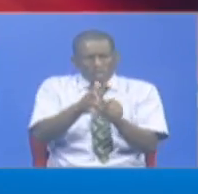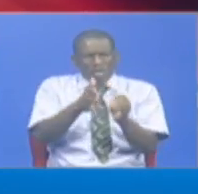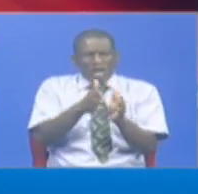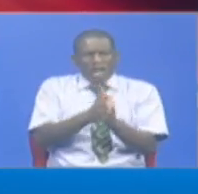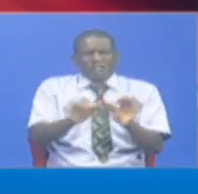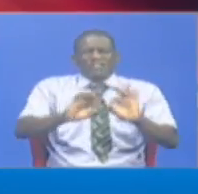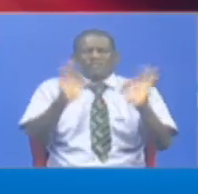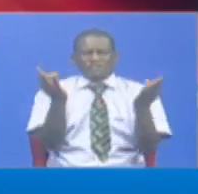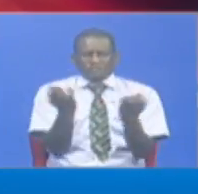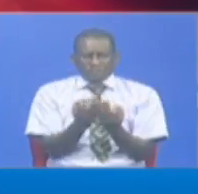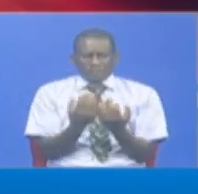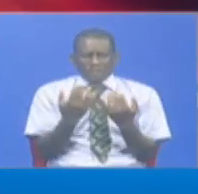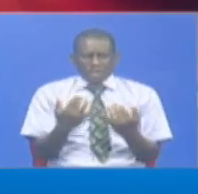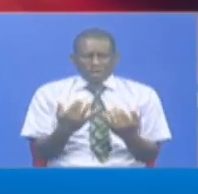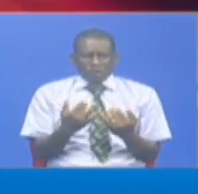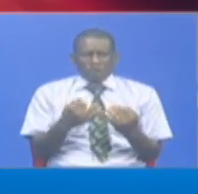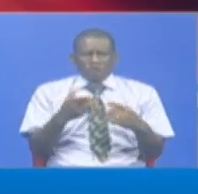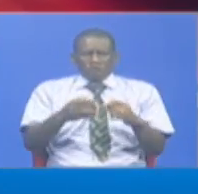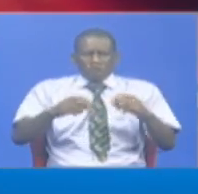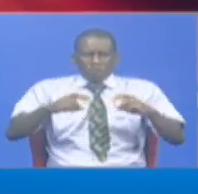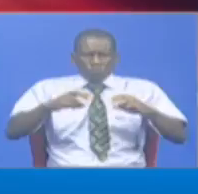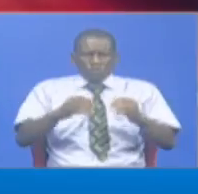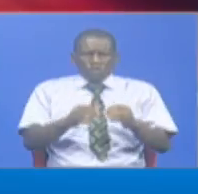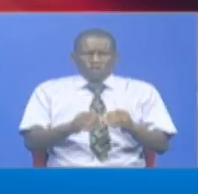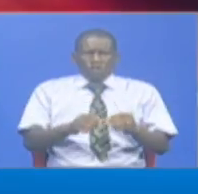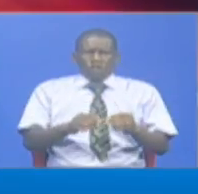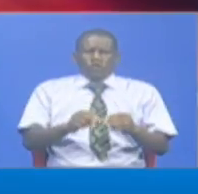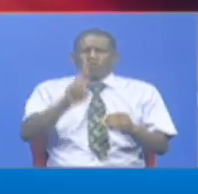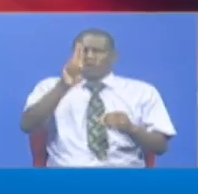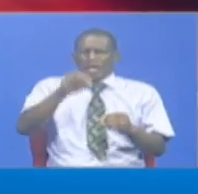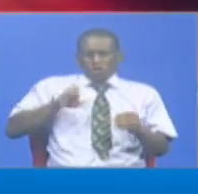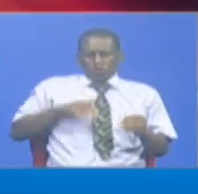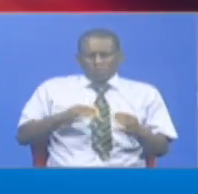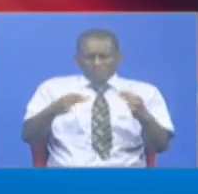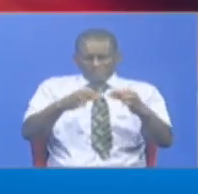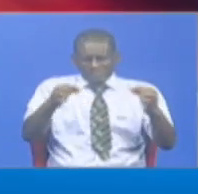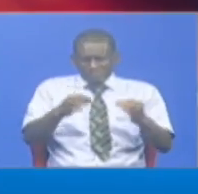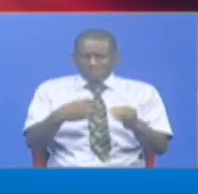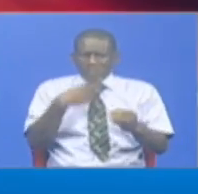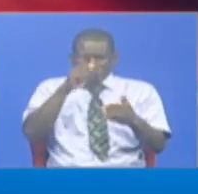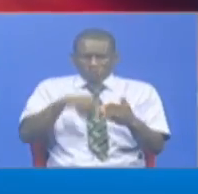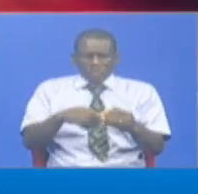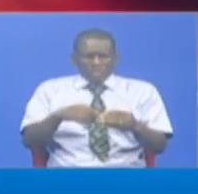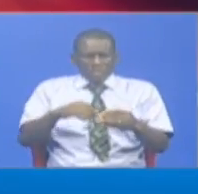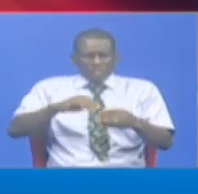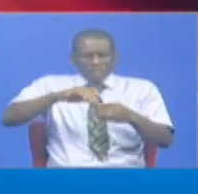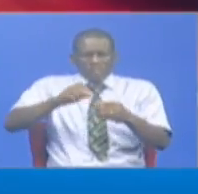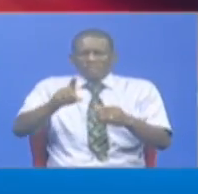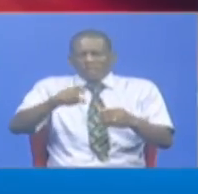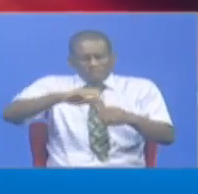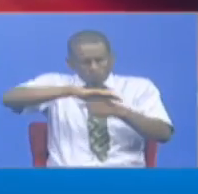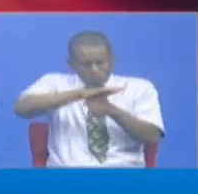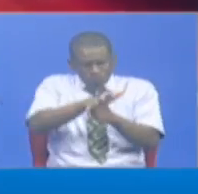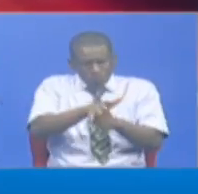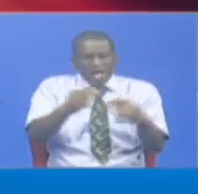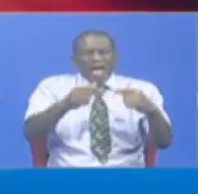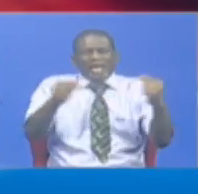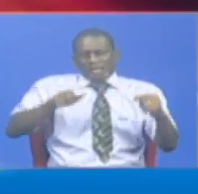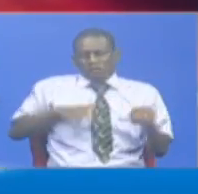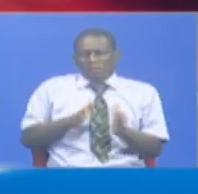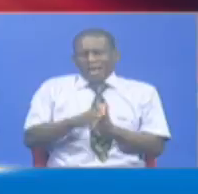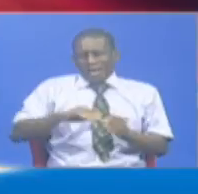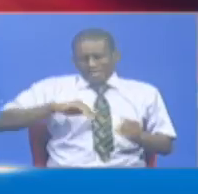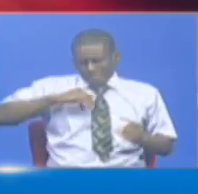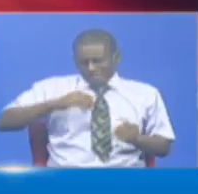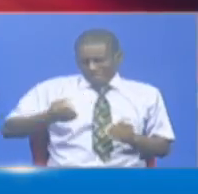family. Now, according to a recent UN Women's statement, the existing crisis of the violence against women and girls is likely